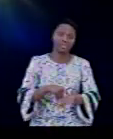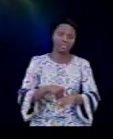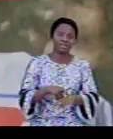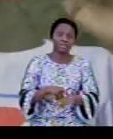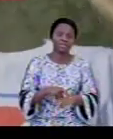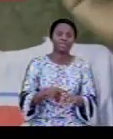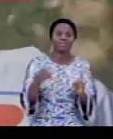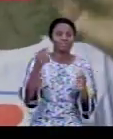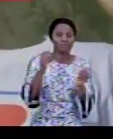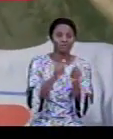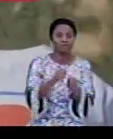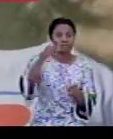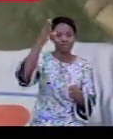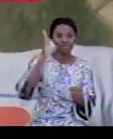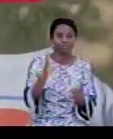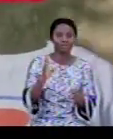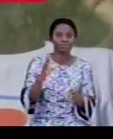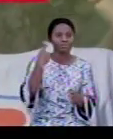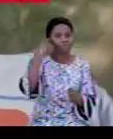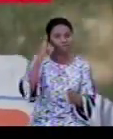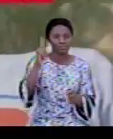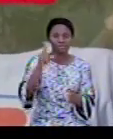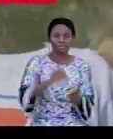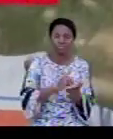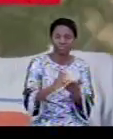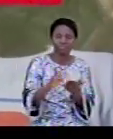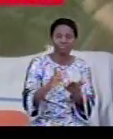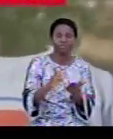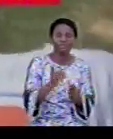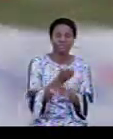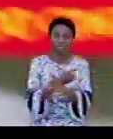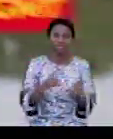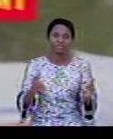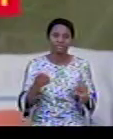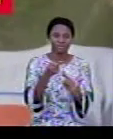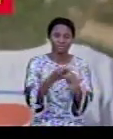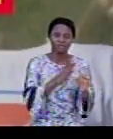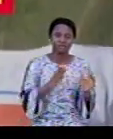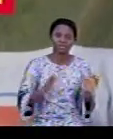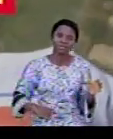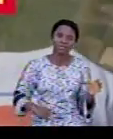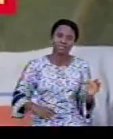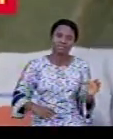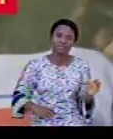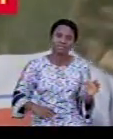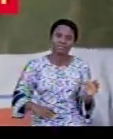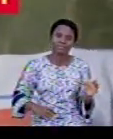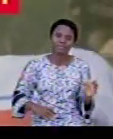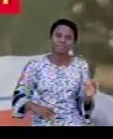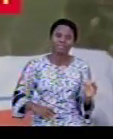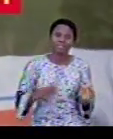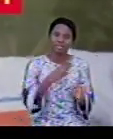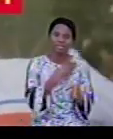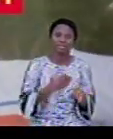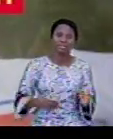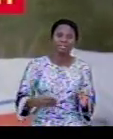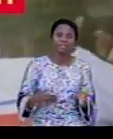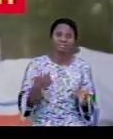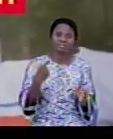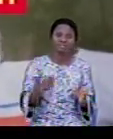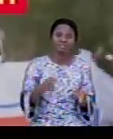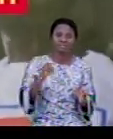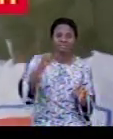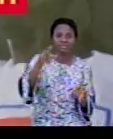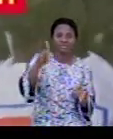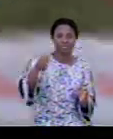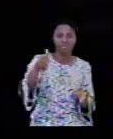Christ, featuring Ministers and Professionals Conference, and Saturday the 25th for Impact Academy, specially for young